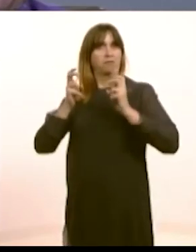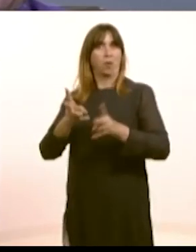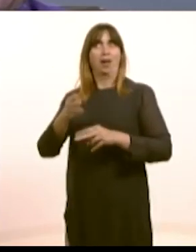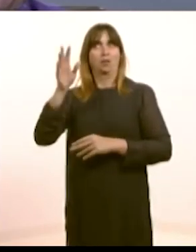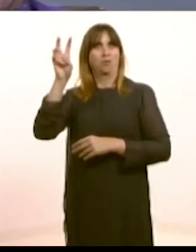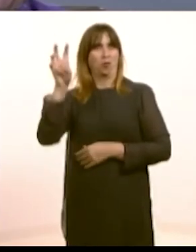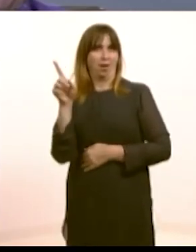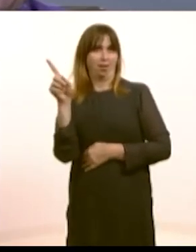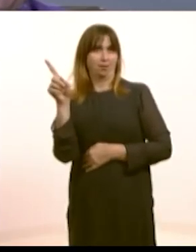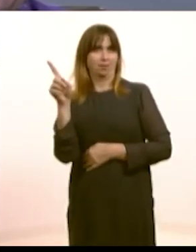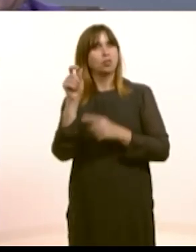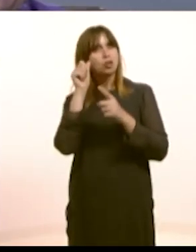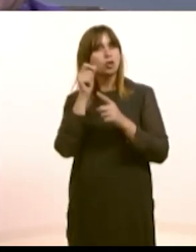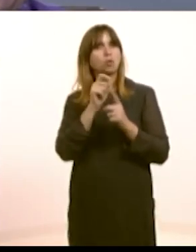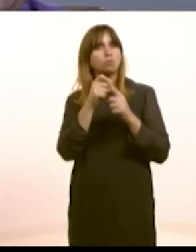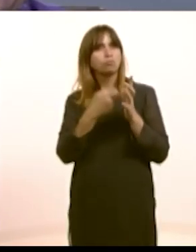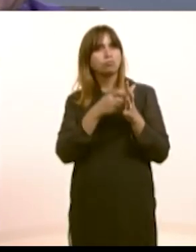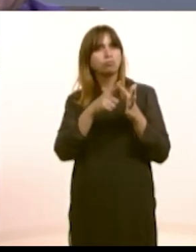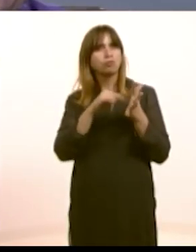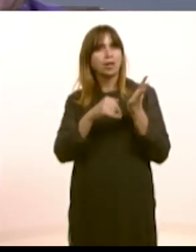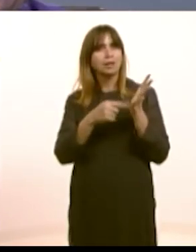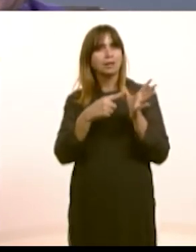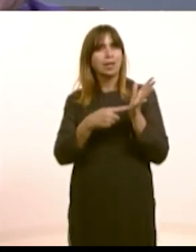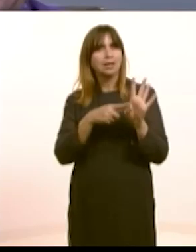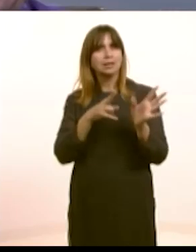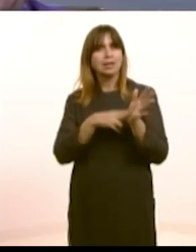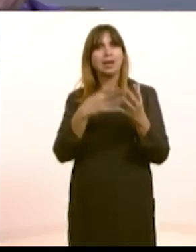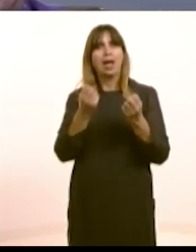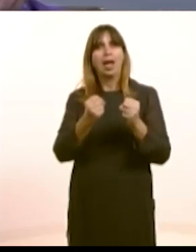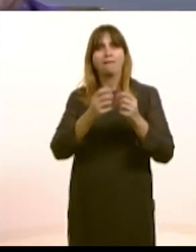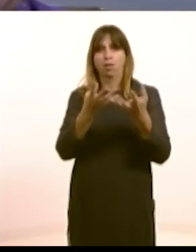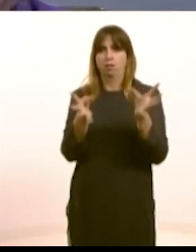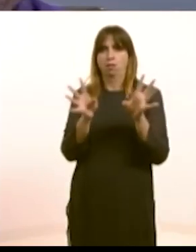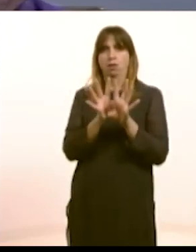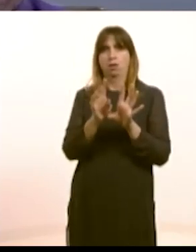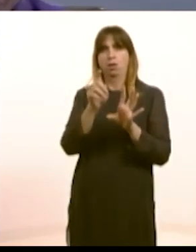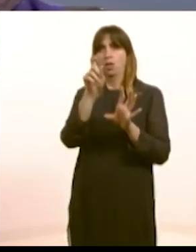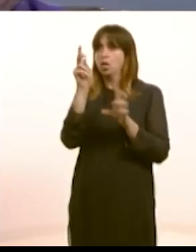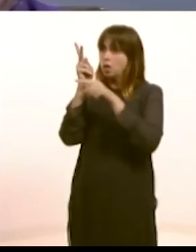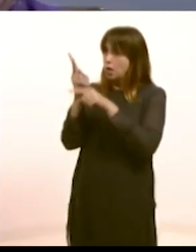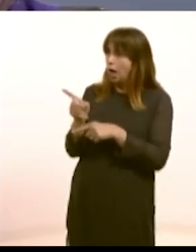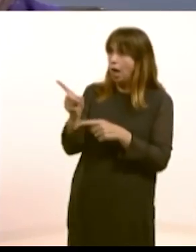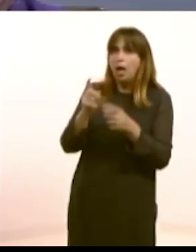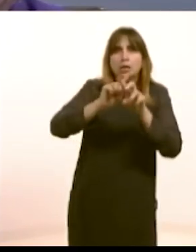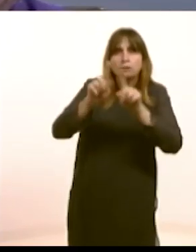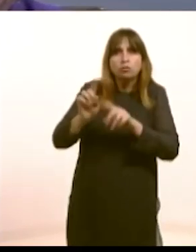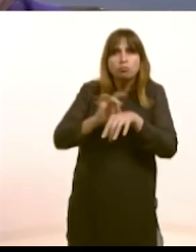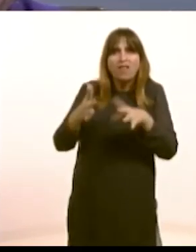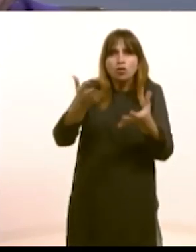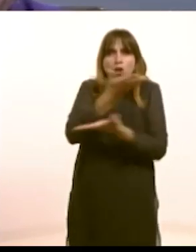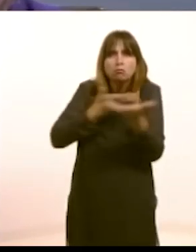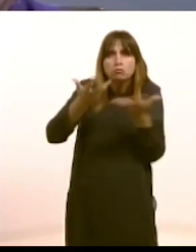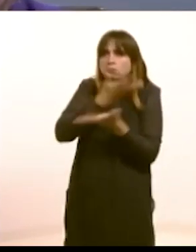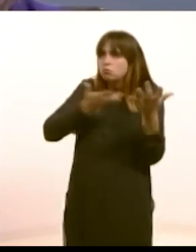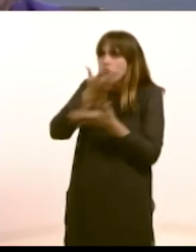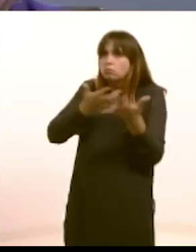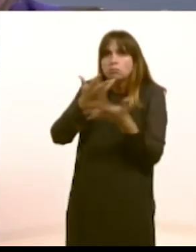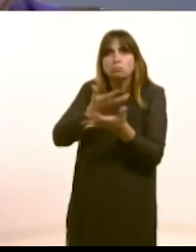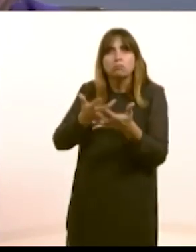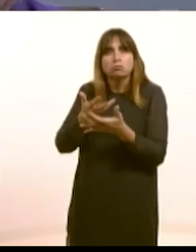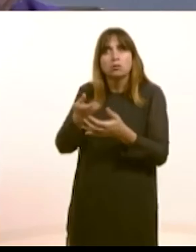of the work that's going on in Prestatyn with a multidisciplinary team approach to patient care. What work is the Welsh Government going to do to